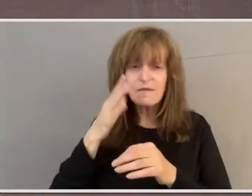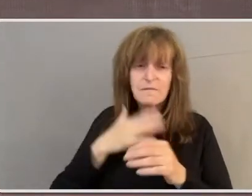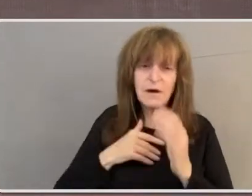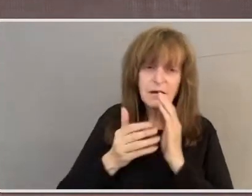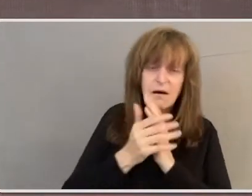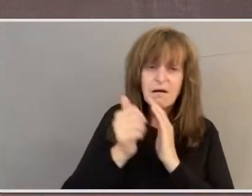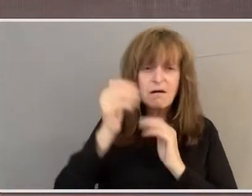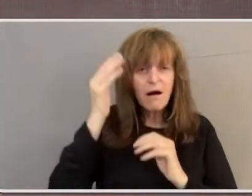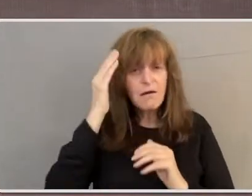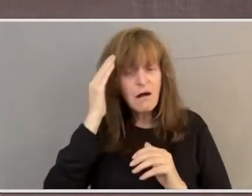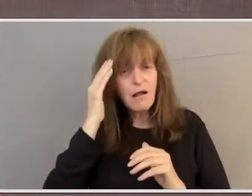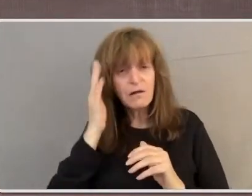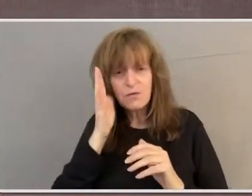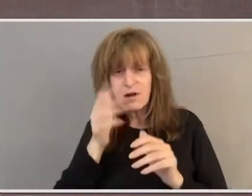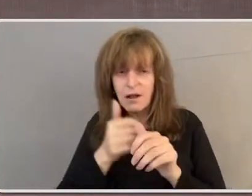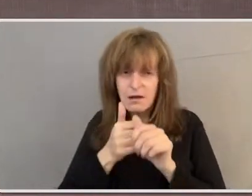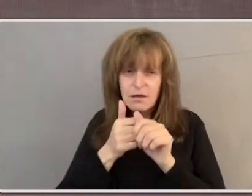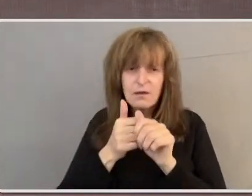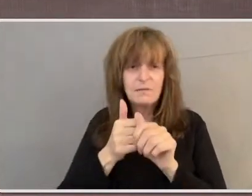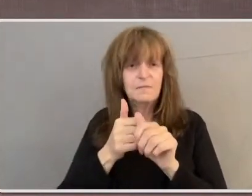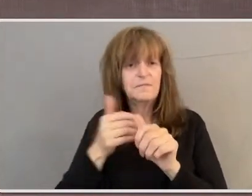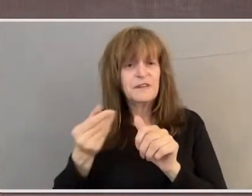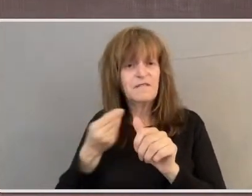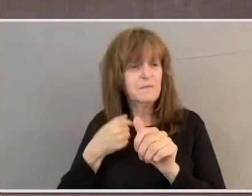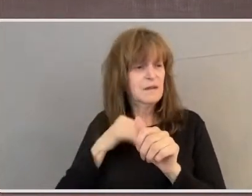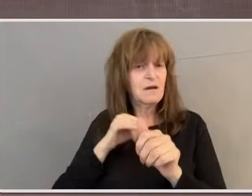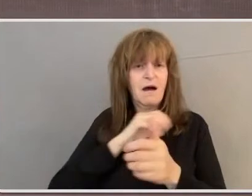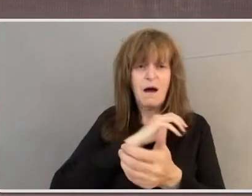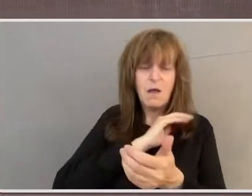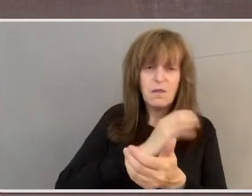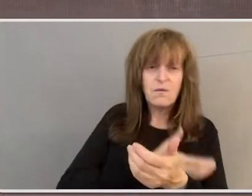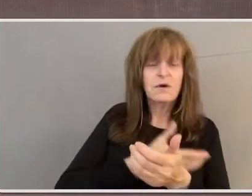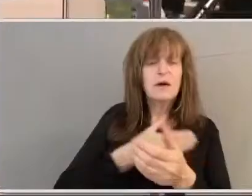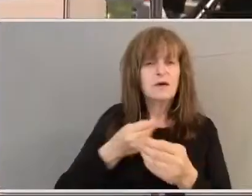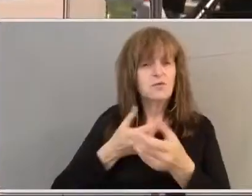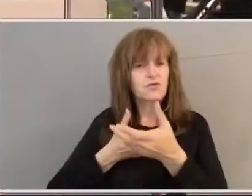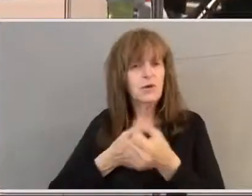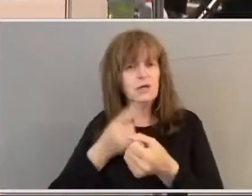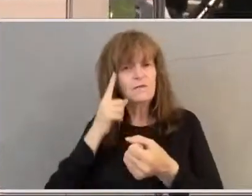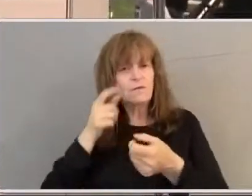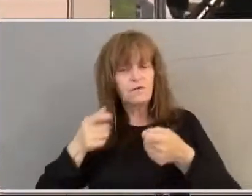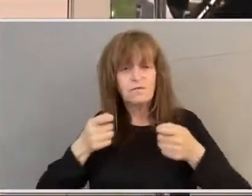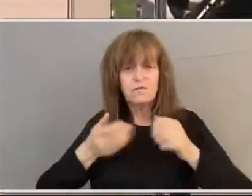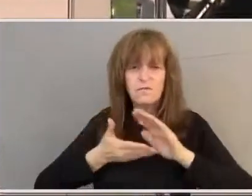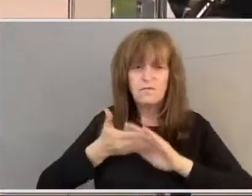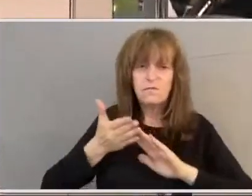as Minister of Colleges and Universities for the Province of Ontario. So help me God.